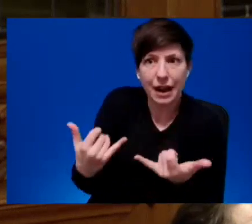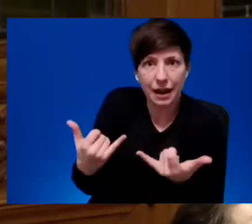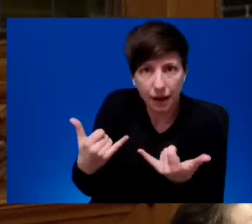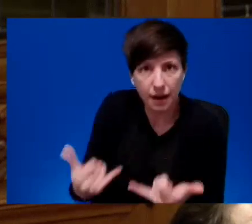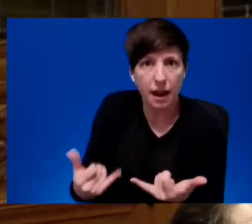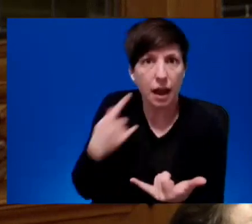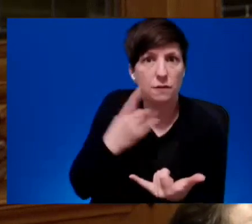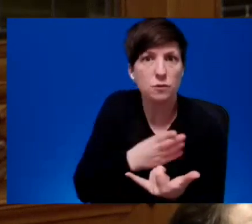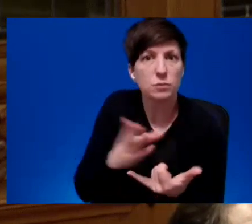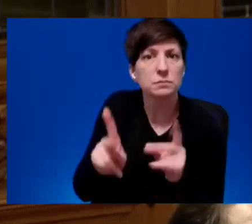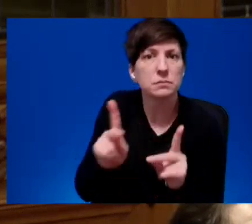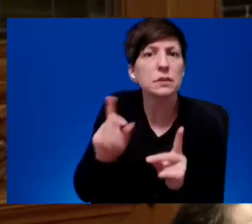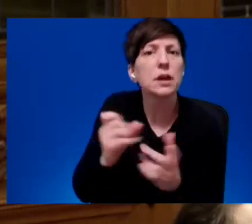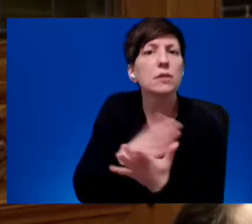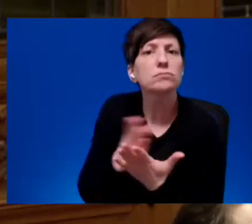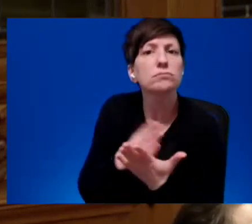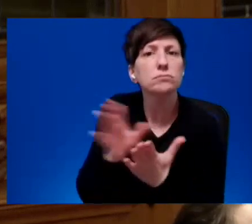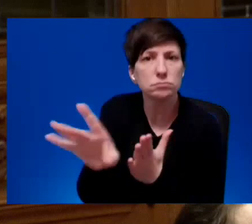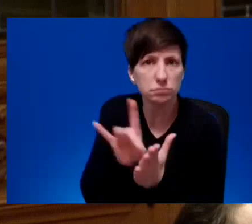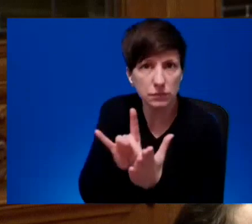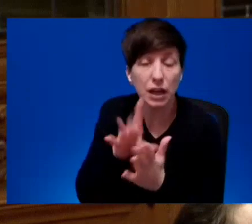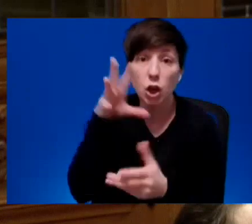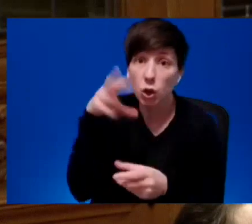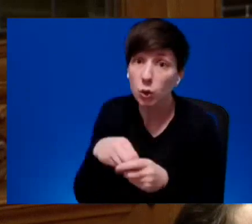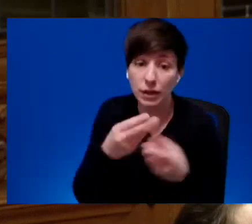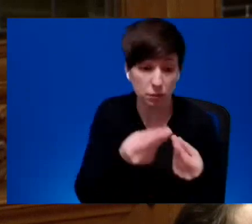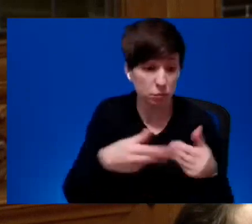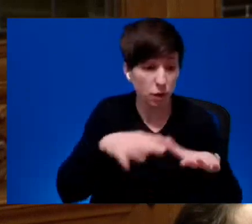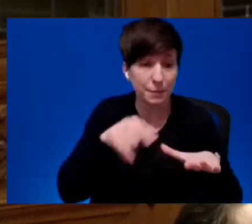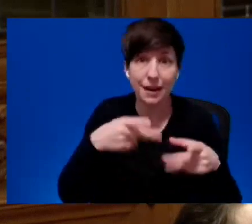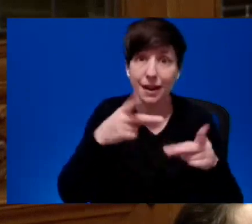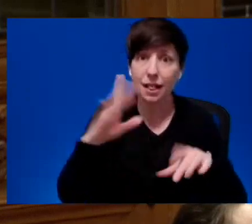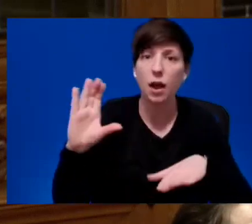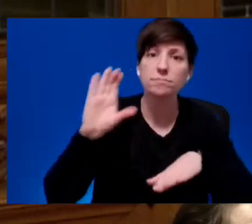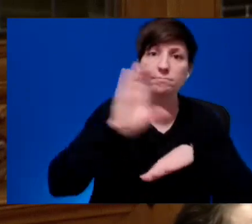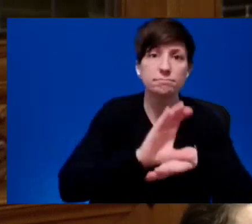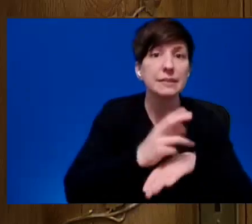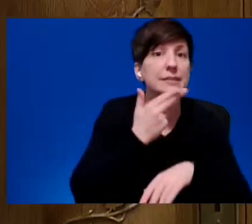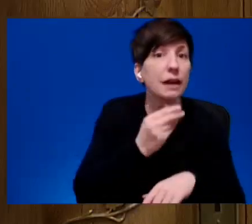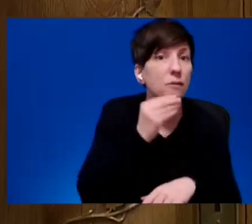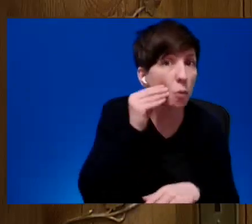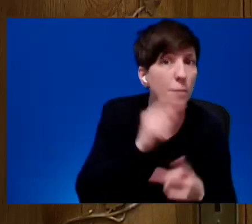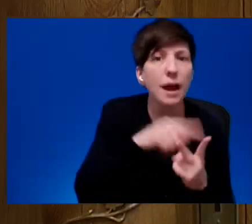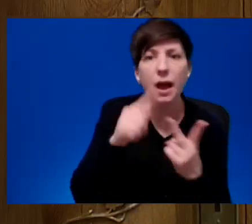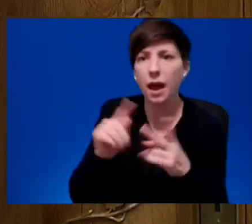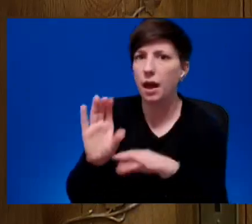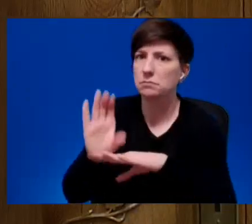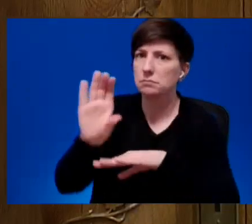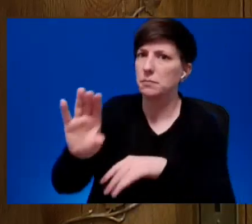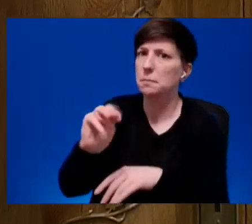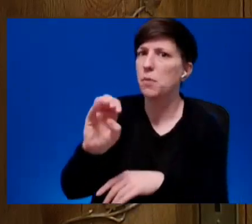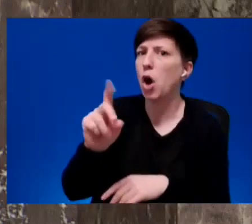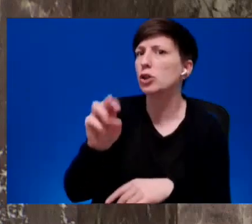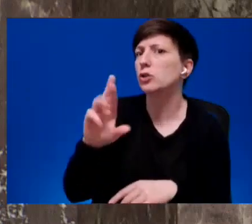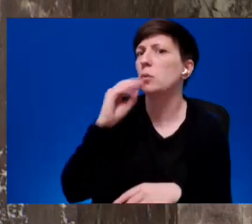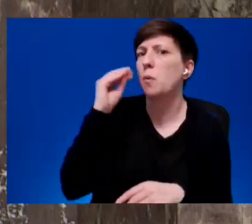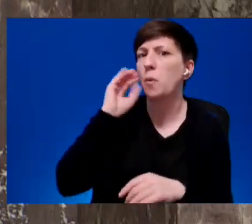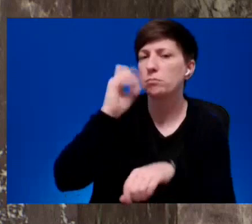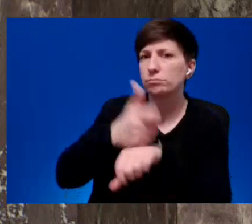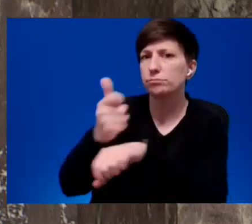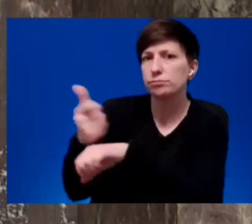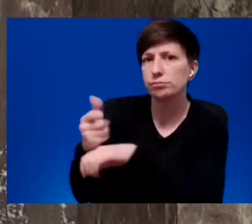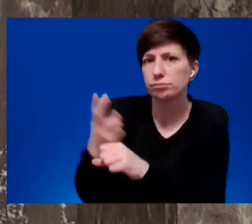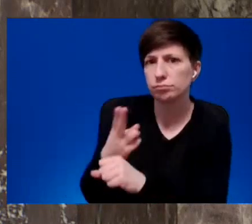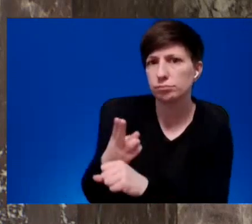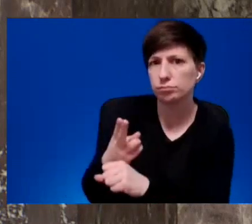allowing tiny houses on properties and modular housing? Minister of Housing. Thank you, Honourable Speaker. And I